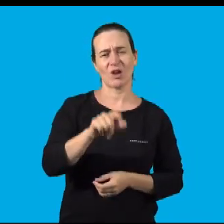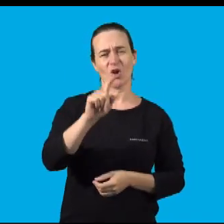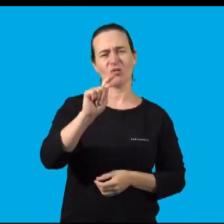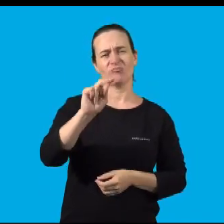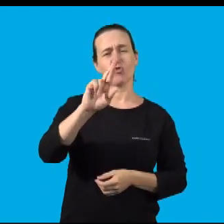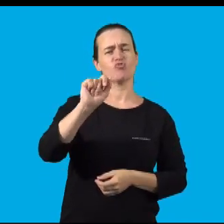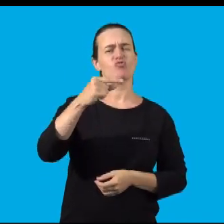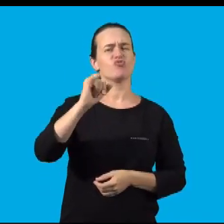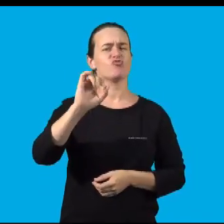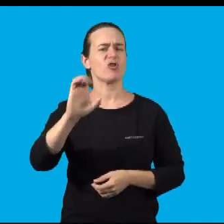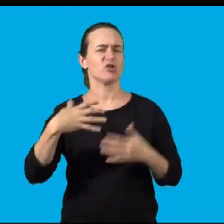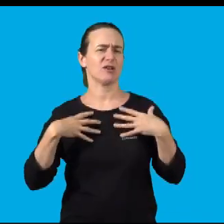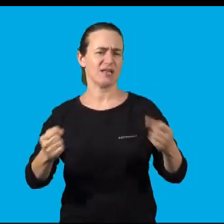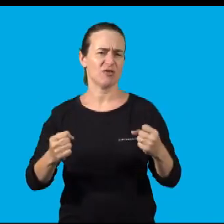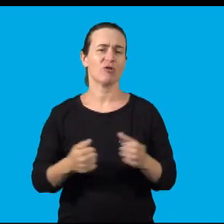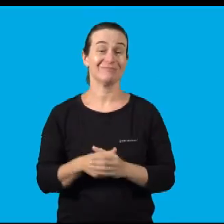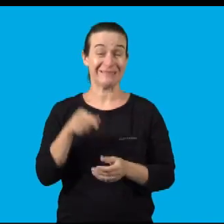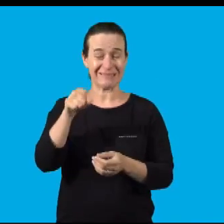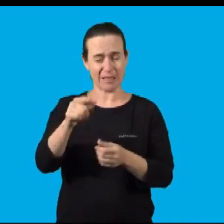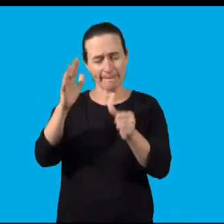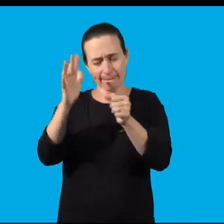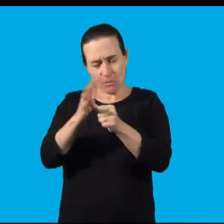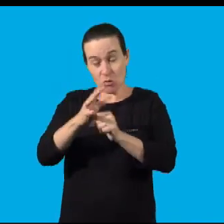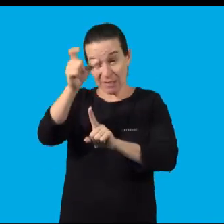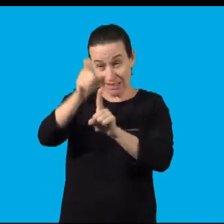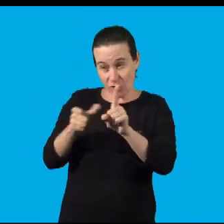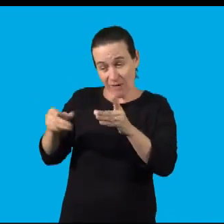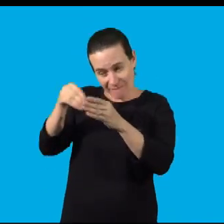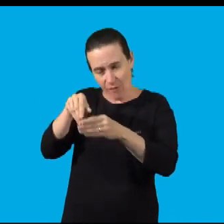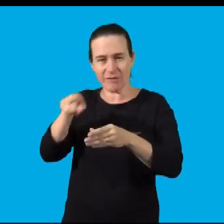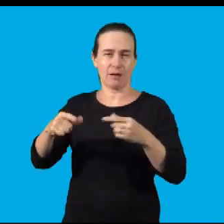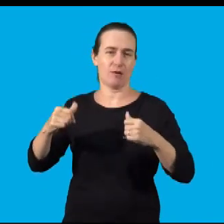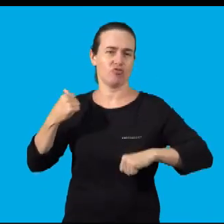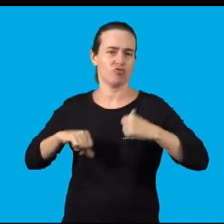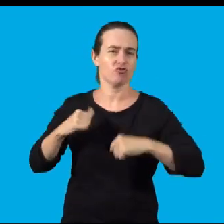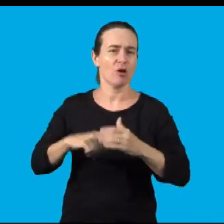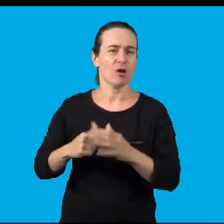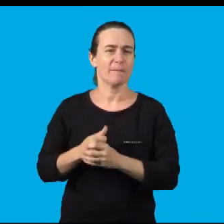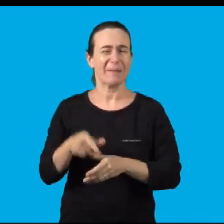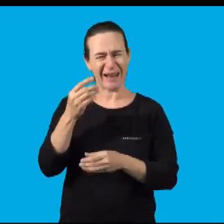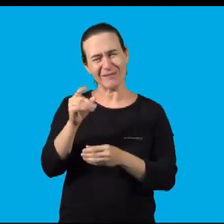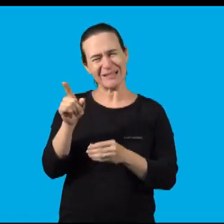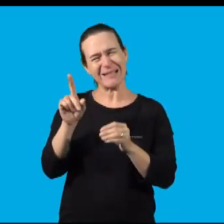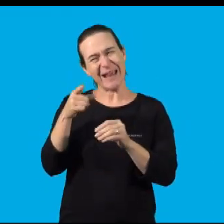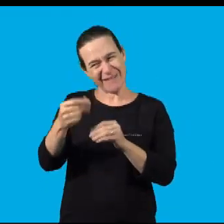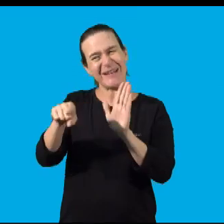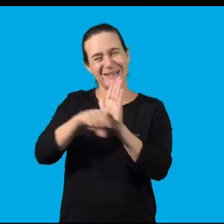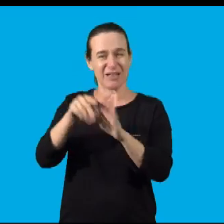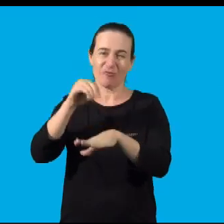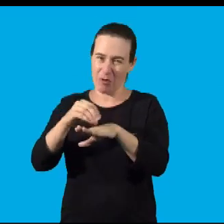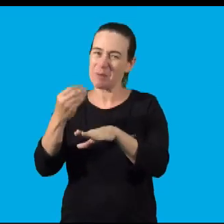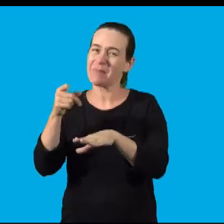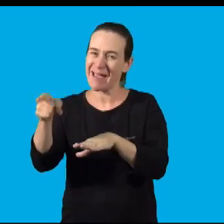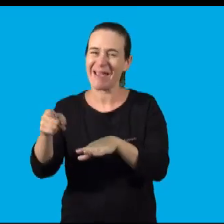hero is an essential character of a play that has a fatal flaw, which is also called an hamartia, that leads to their